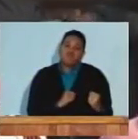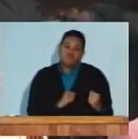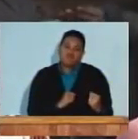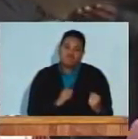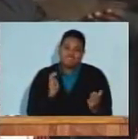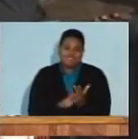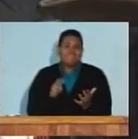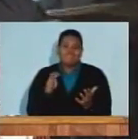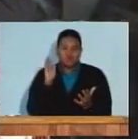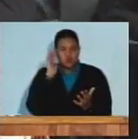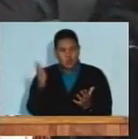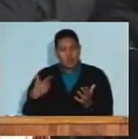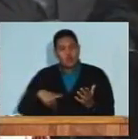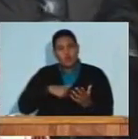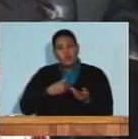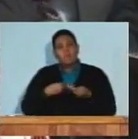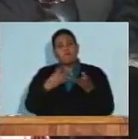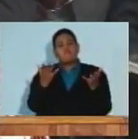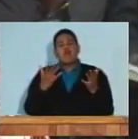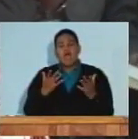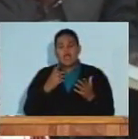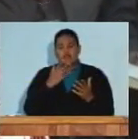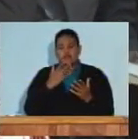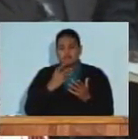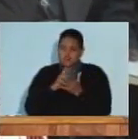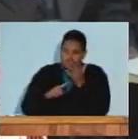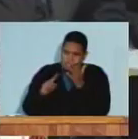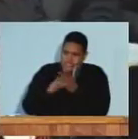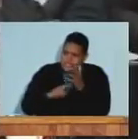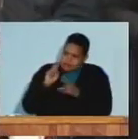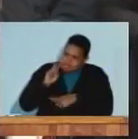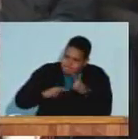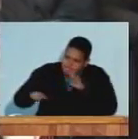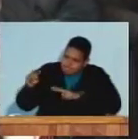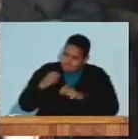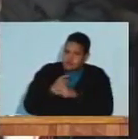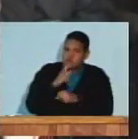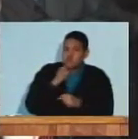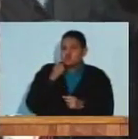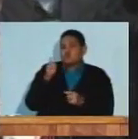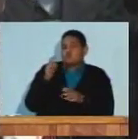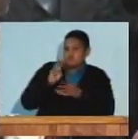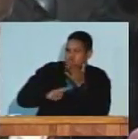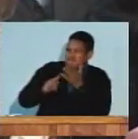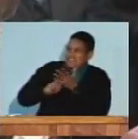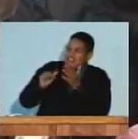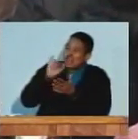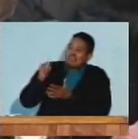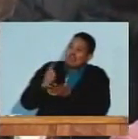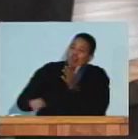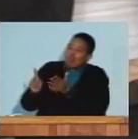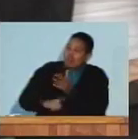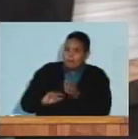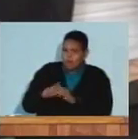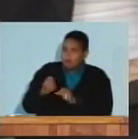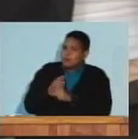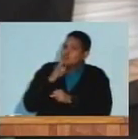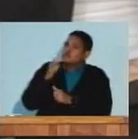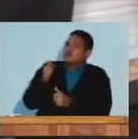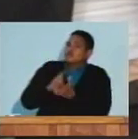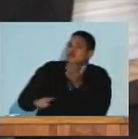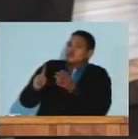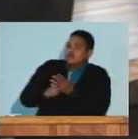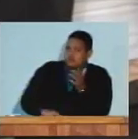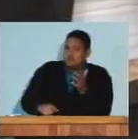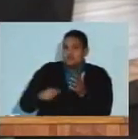her team would operate at the highest standard of decency, decorum, and integrity. We commit to being a vibrant opposition,